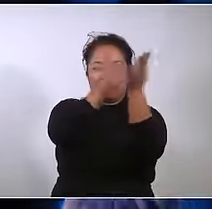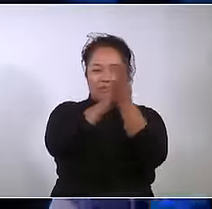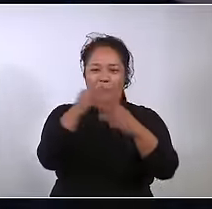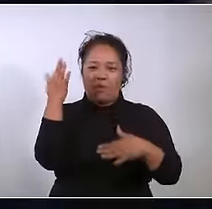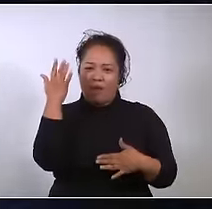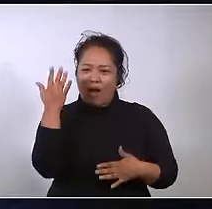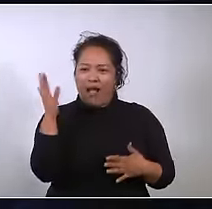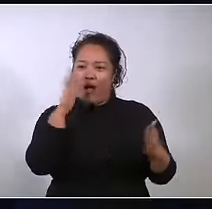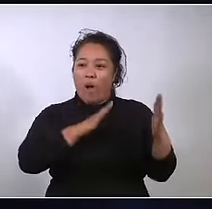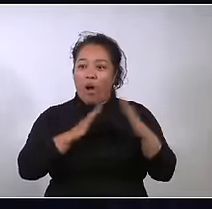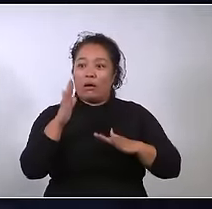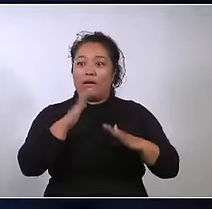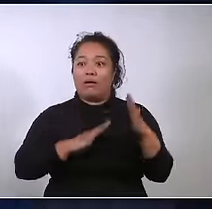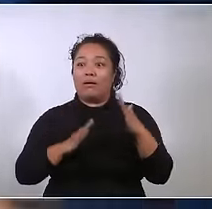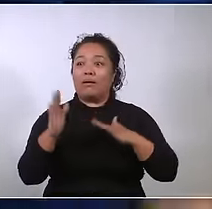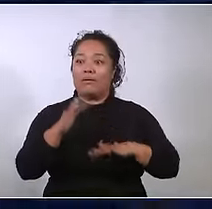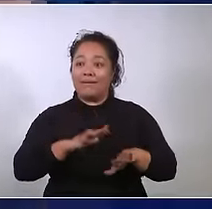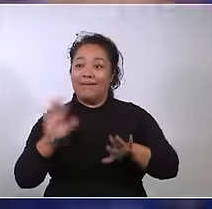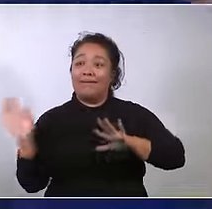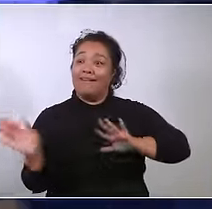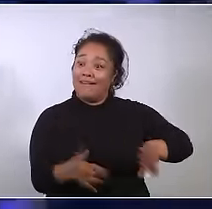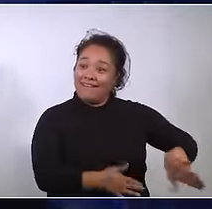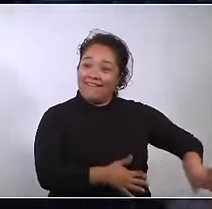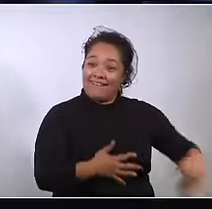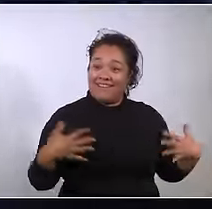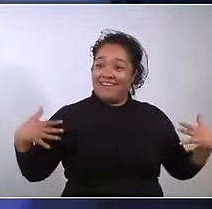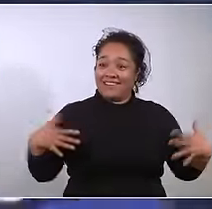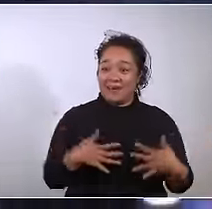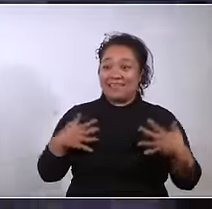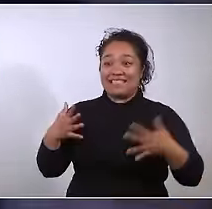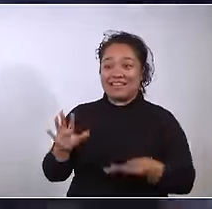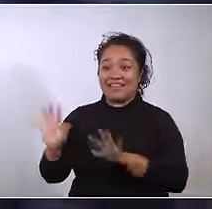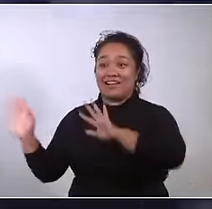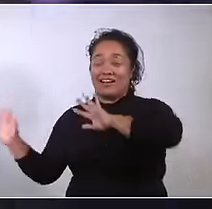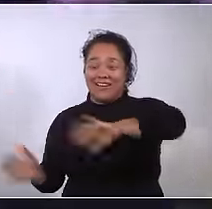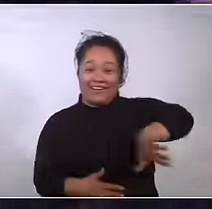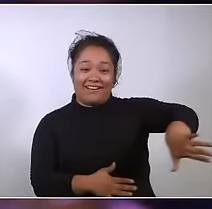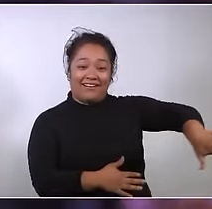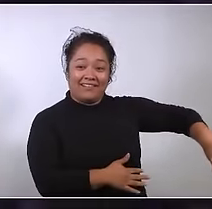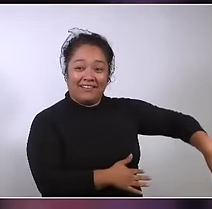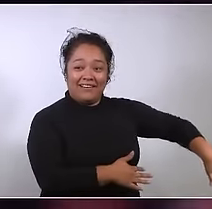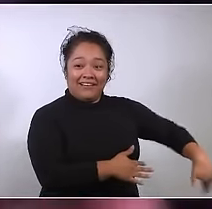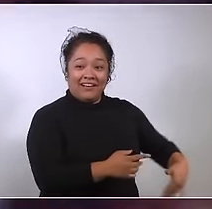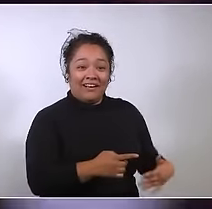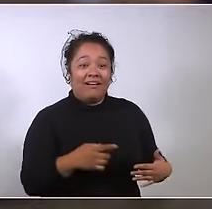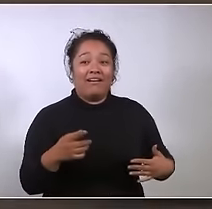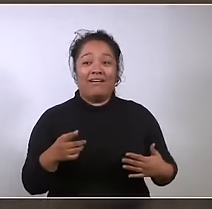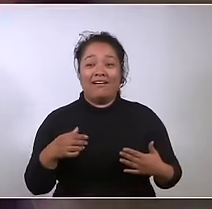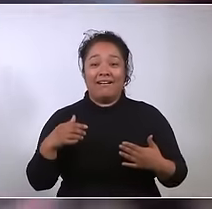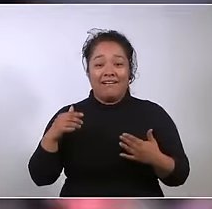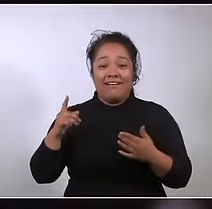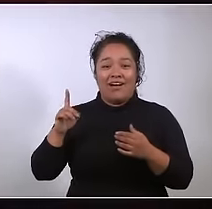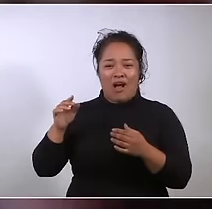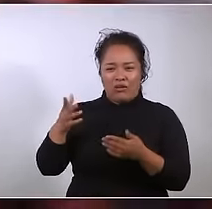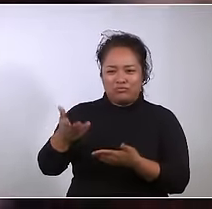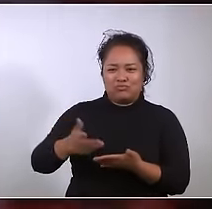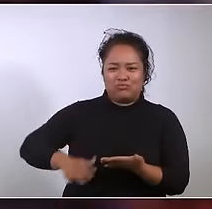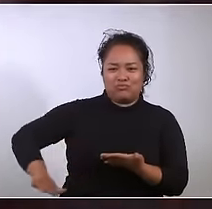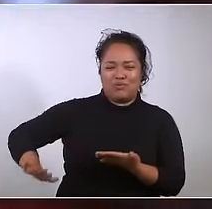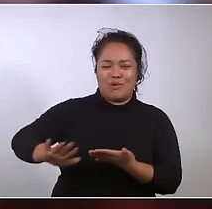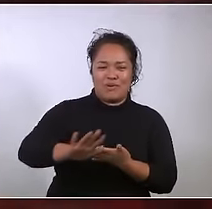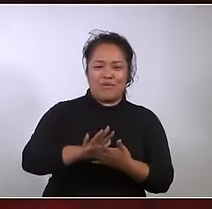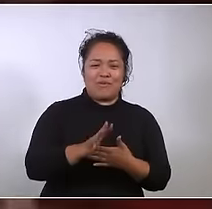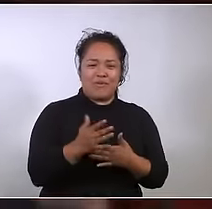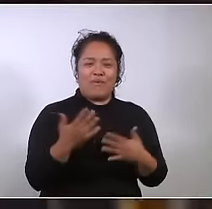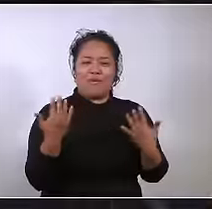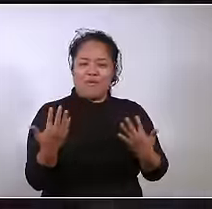should I learn? What should I be afraid? Freedom's calling me to another place.